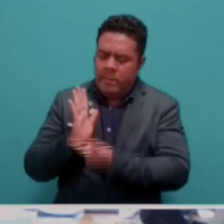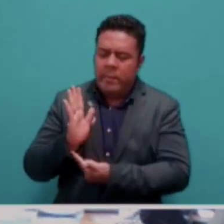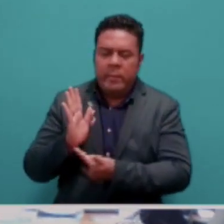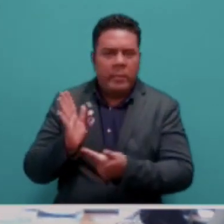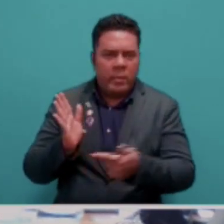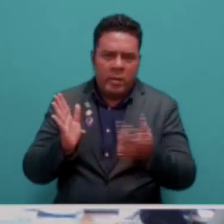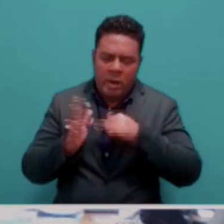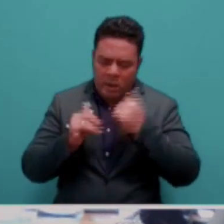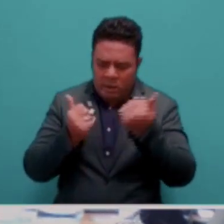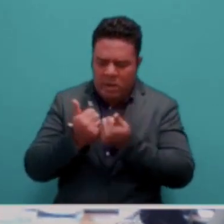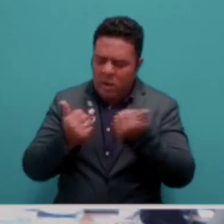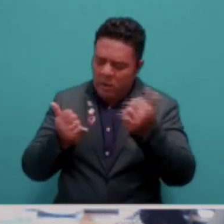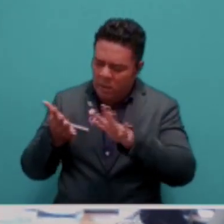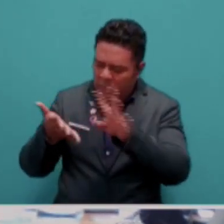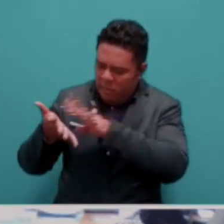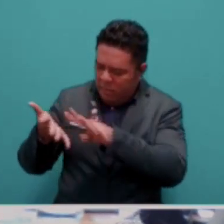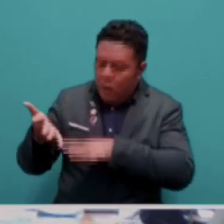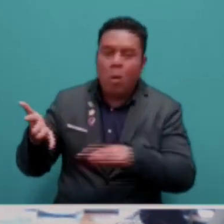sir,